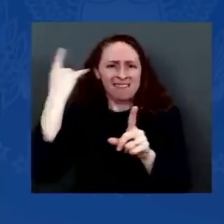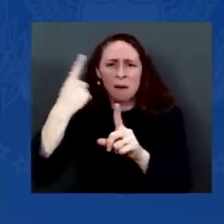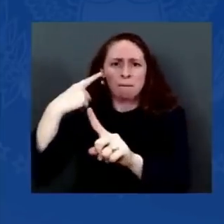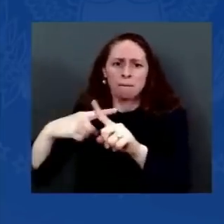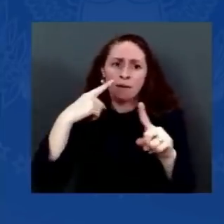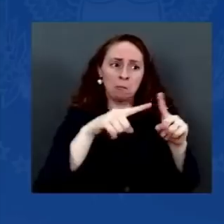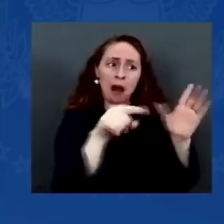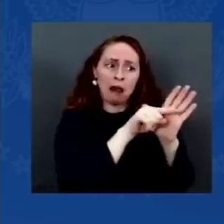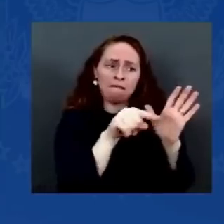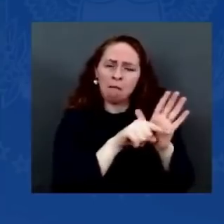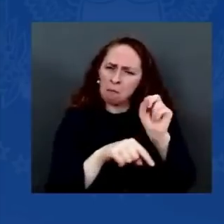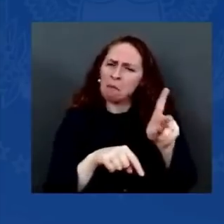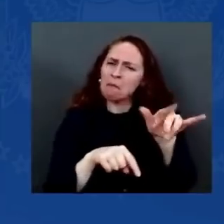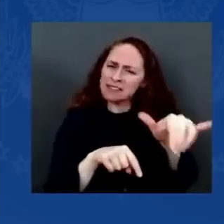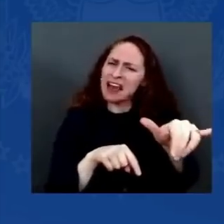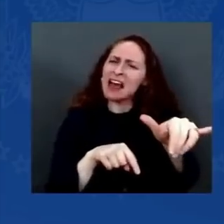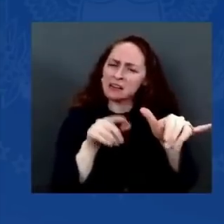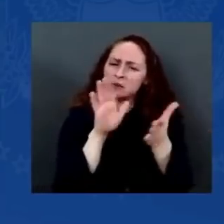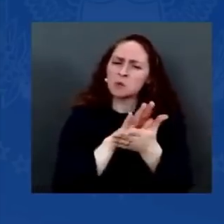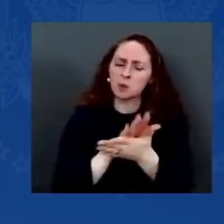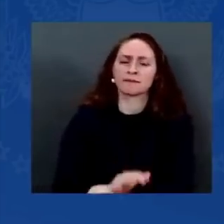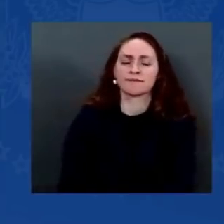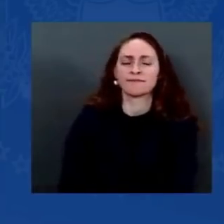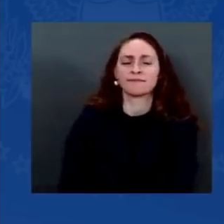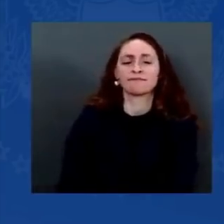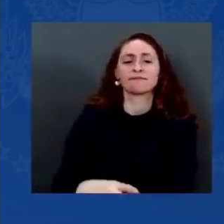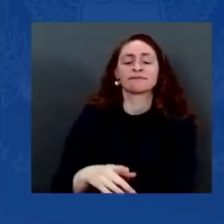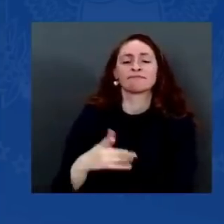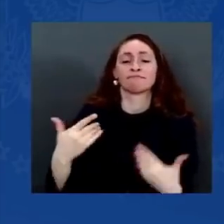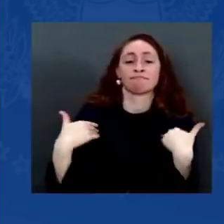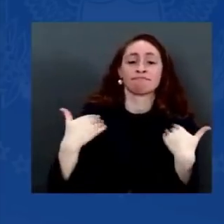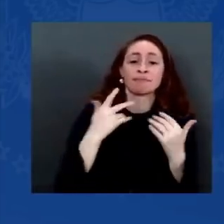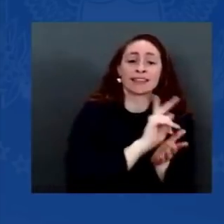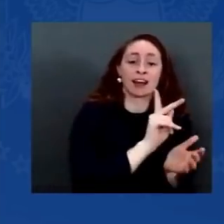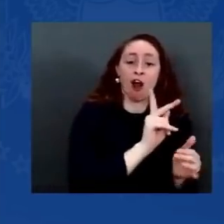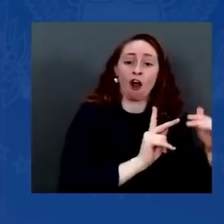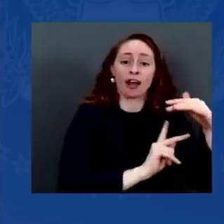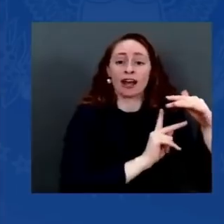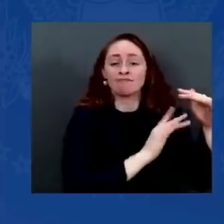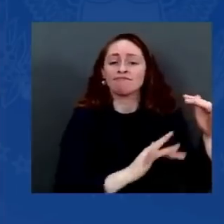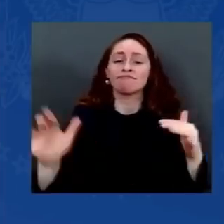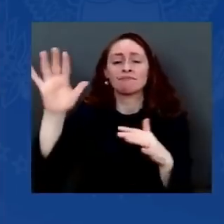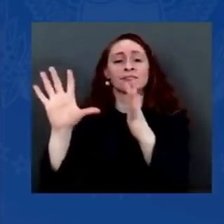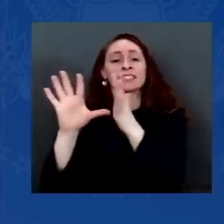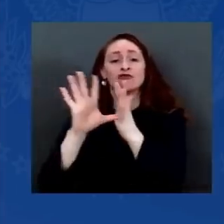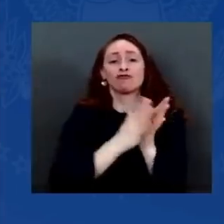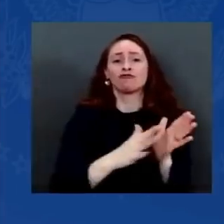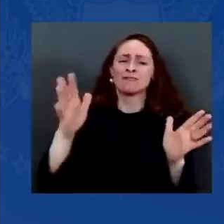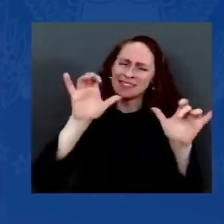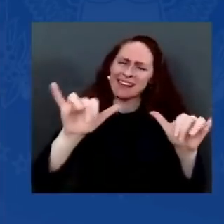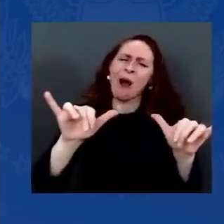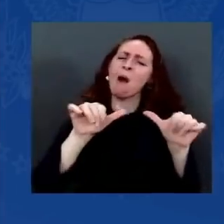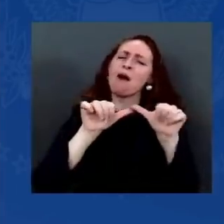keep our K through 12 schools open. That's exactly what we should be doing. So, folks, let me summarize.